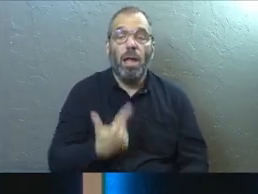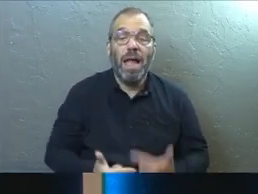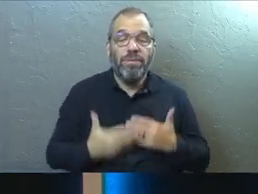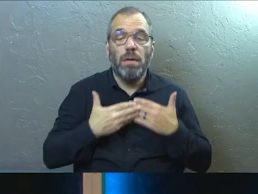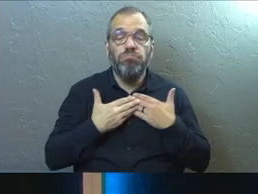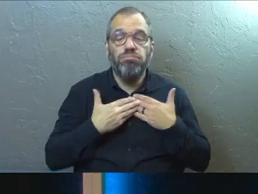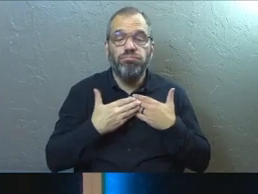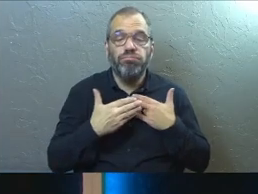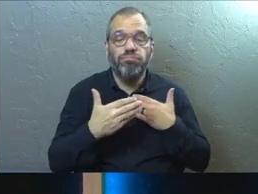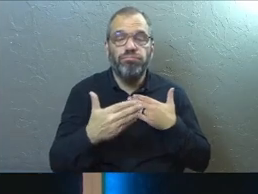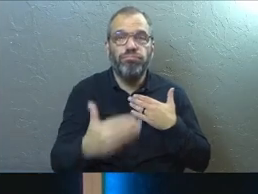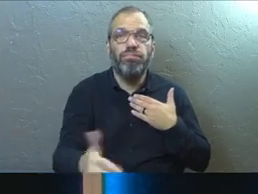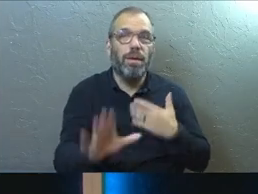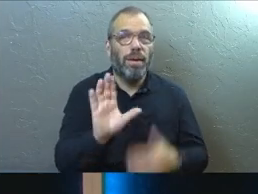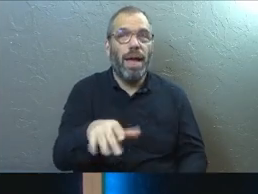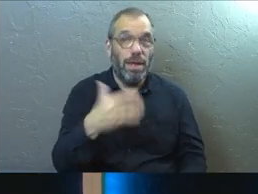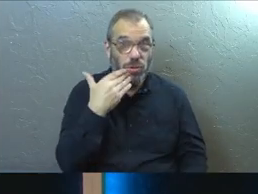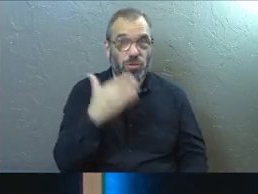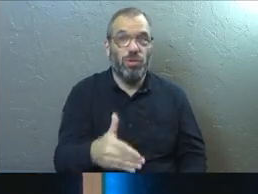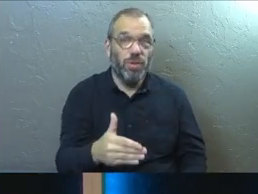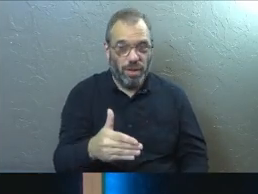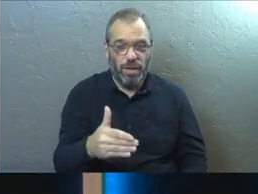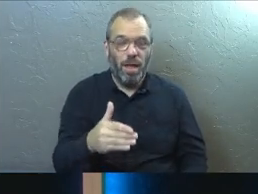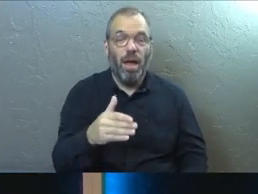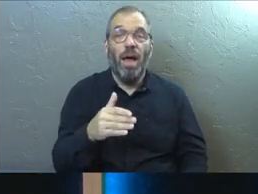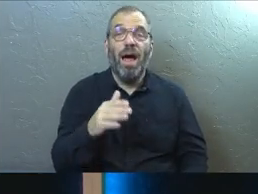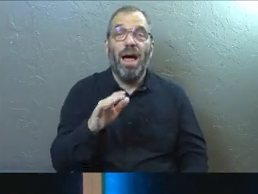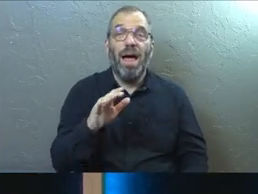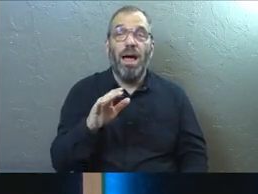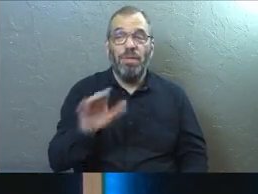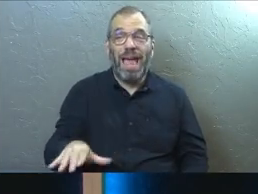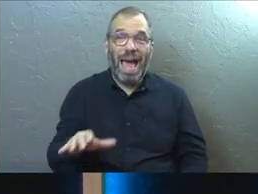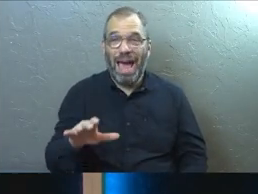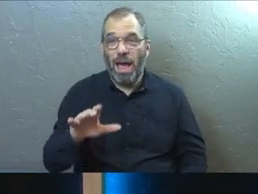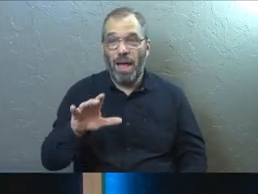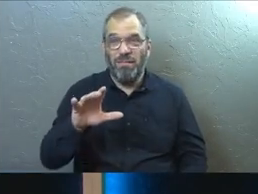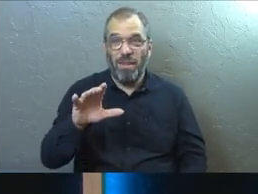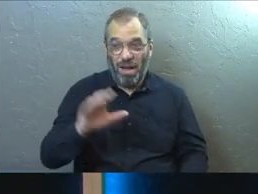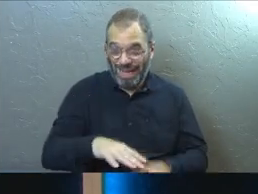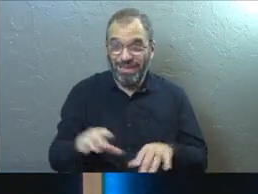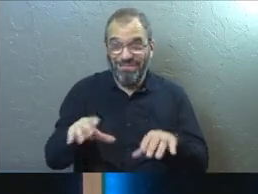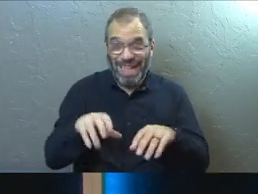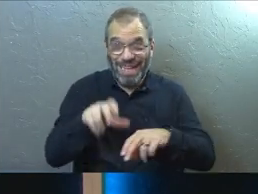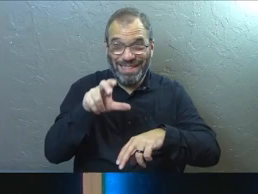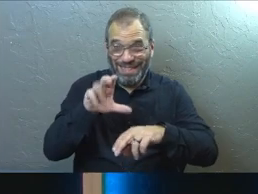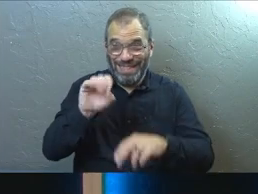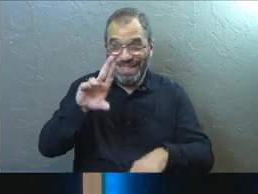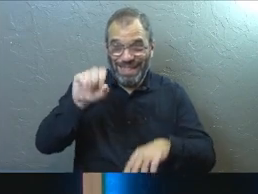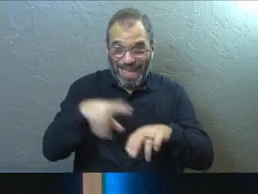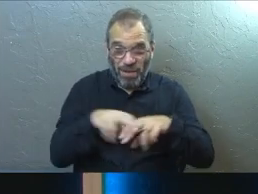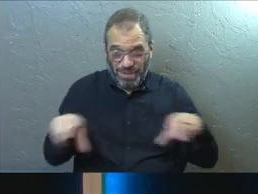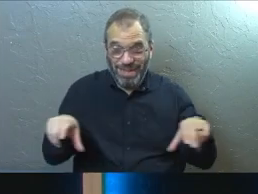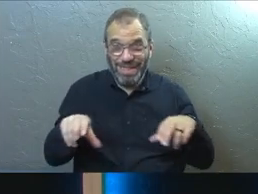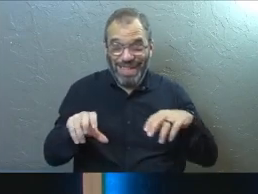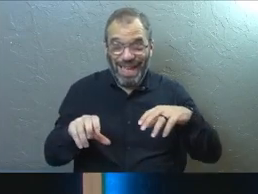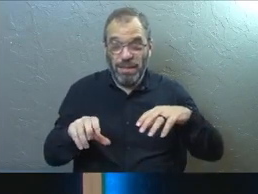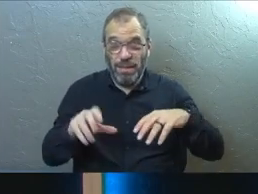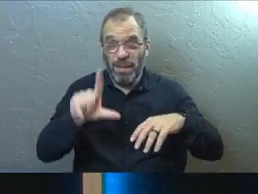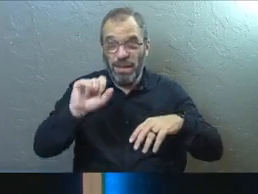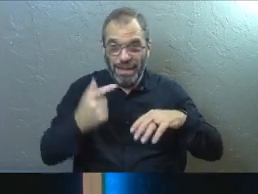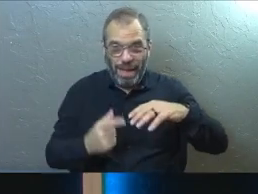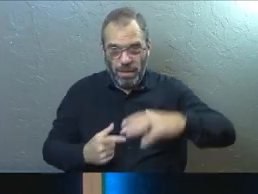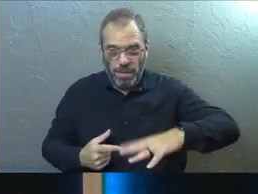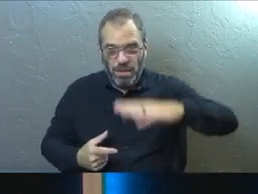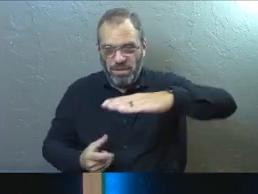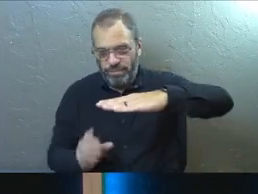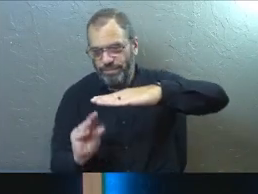of our lives, and this is so good for us, that we're gonna be putting the legs on this couch with stuff like this.